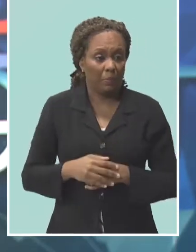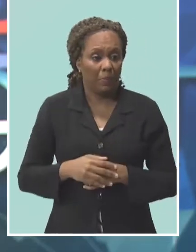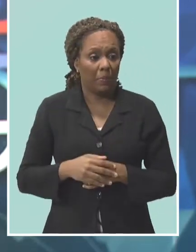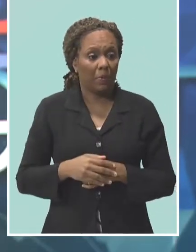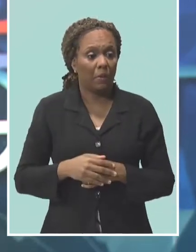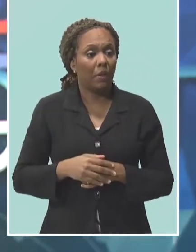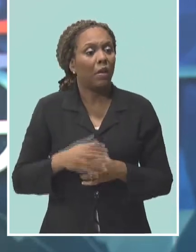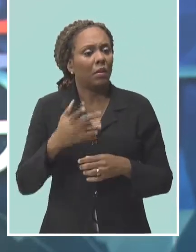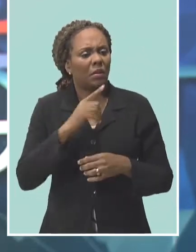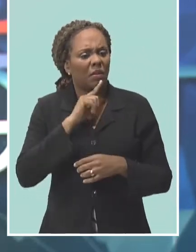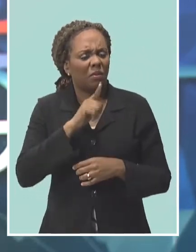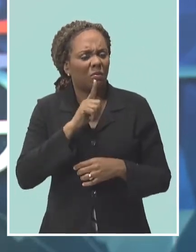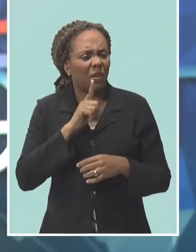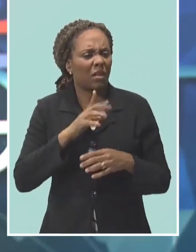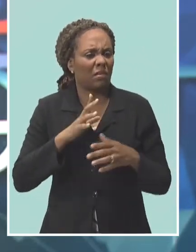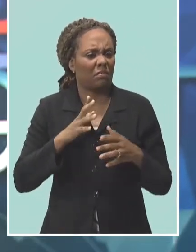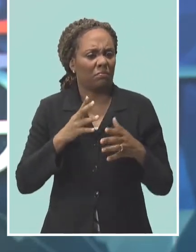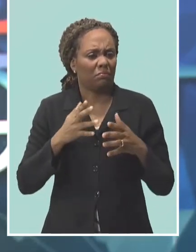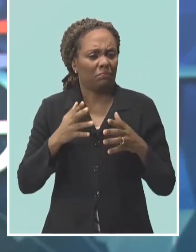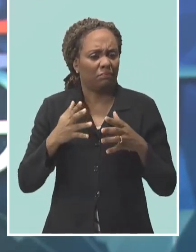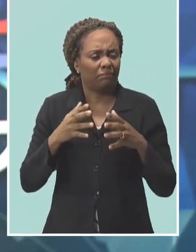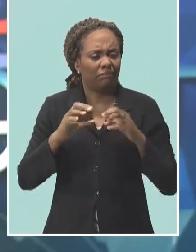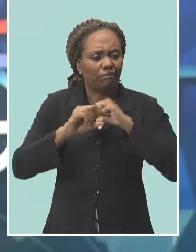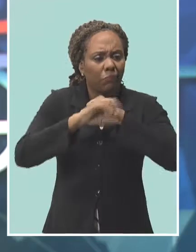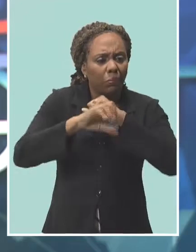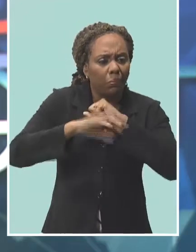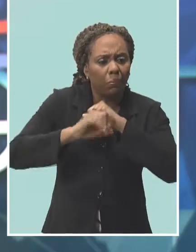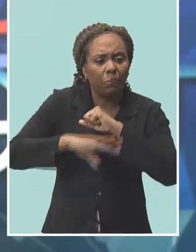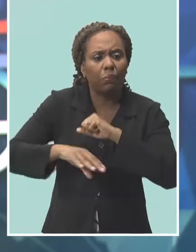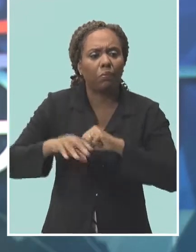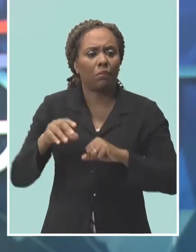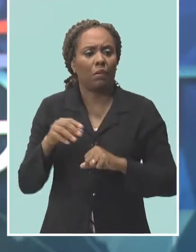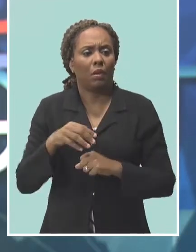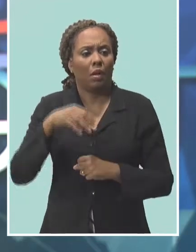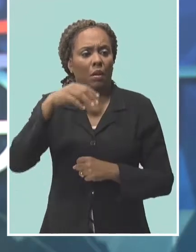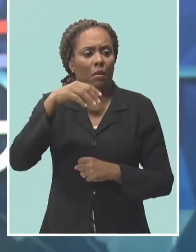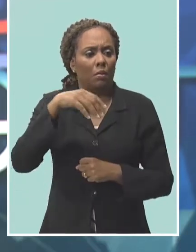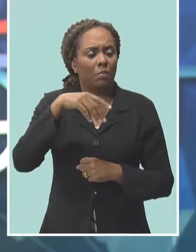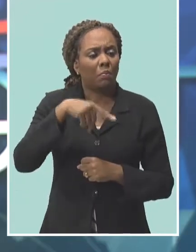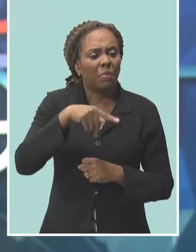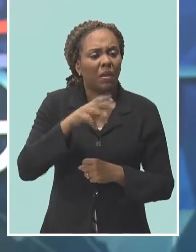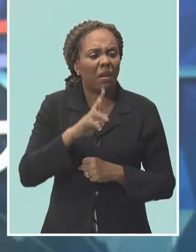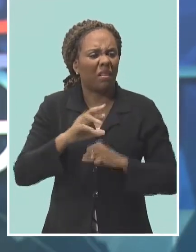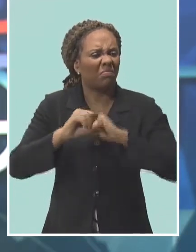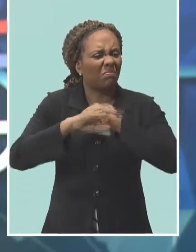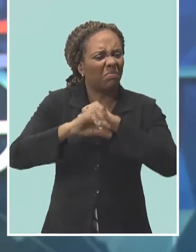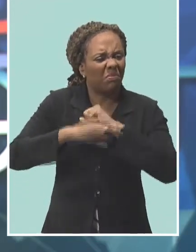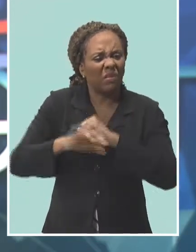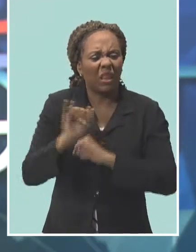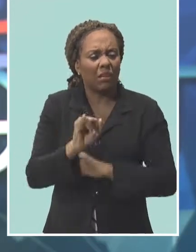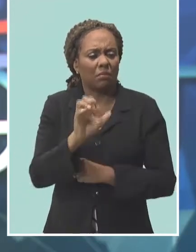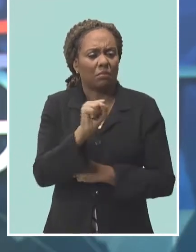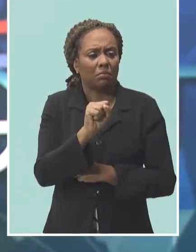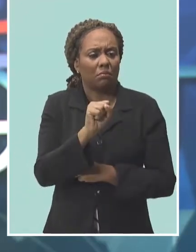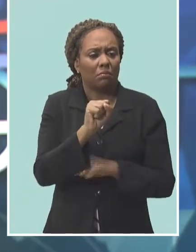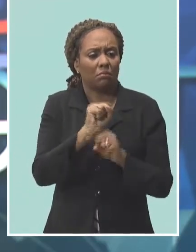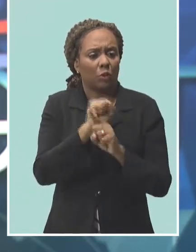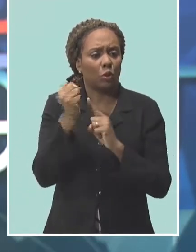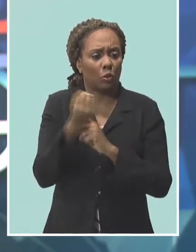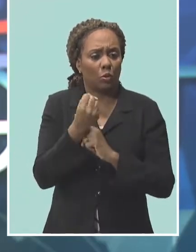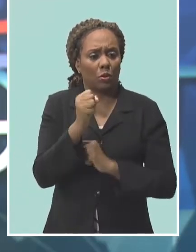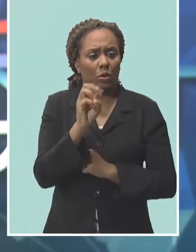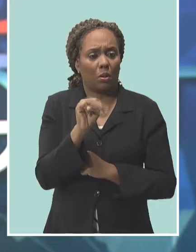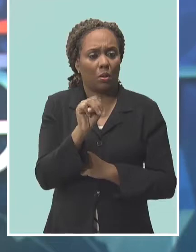in key markets. It has done so through the use of various public relations and social media initiatives. One such